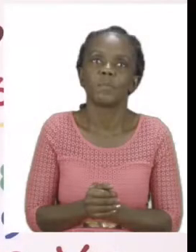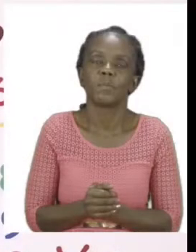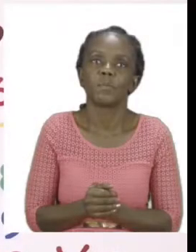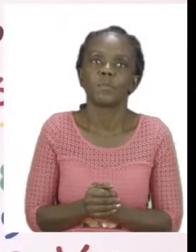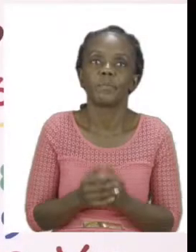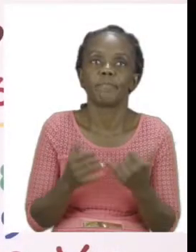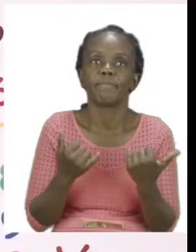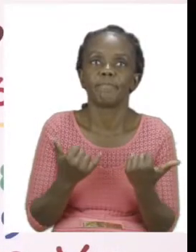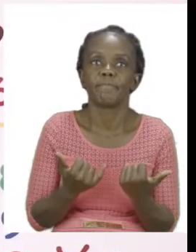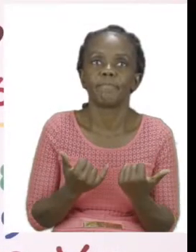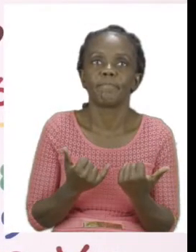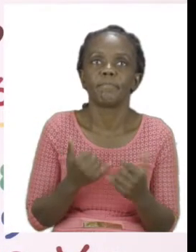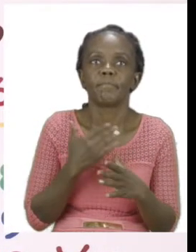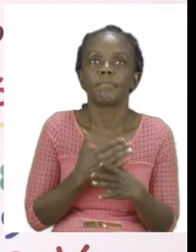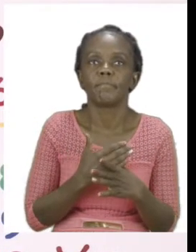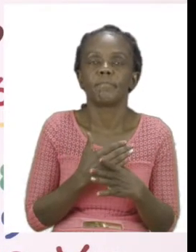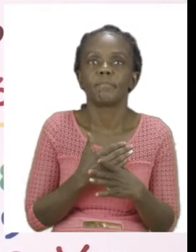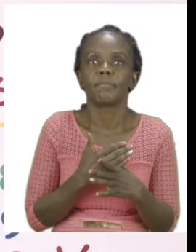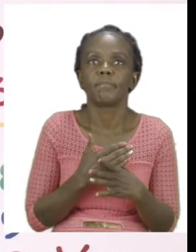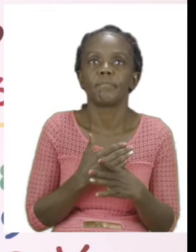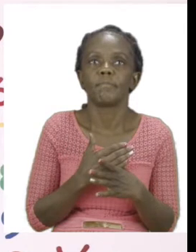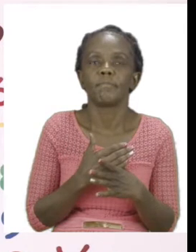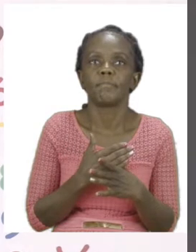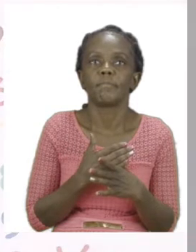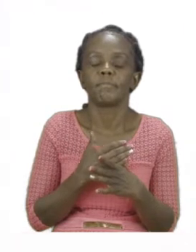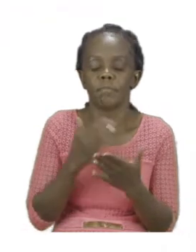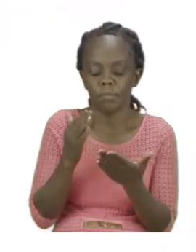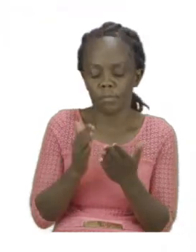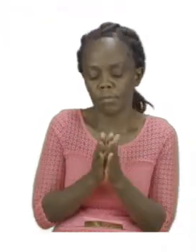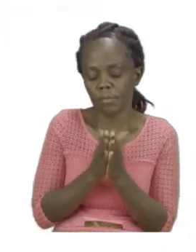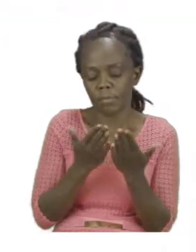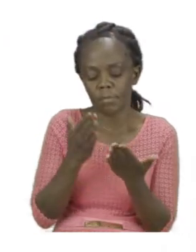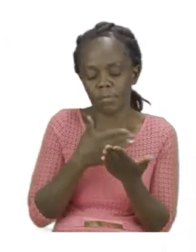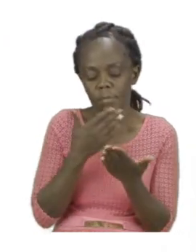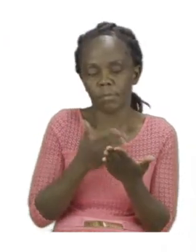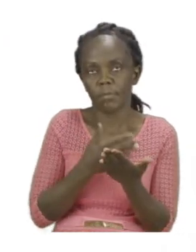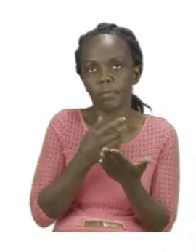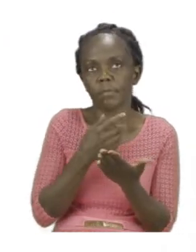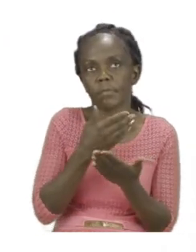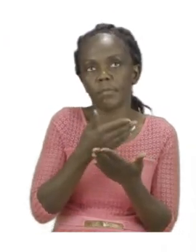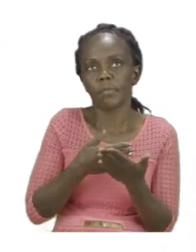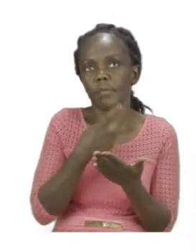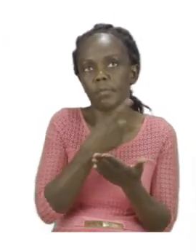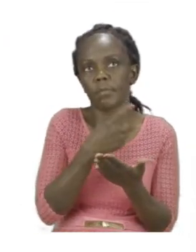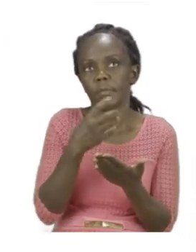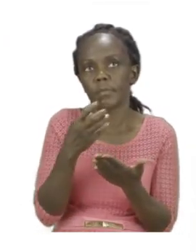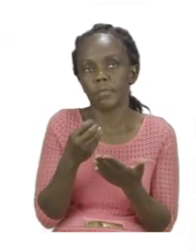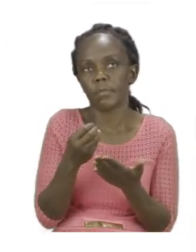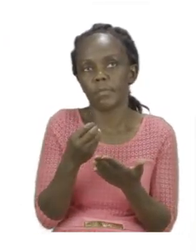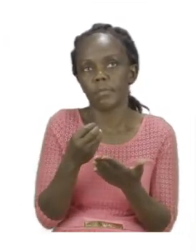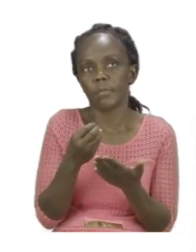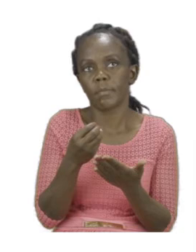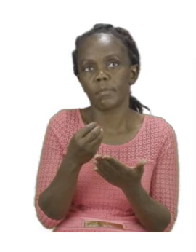Now for our exercise, let us turn to page 10. On page 10, we are going to be drawing